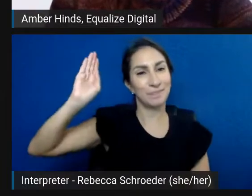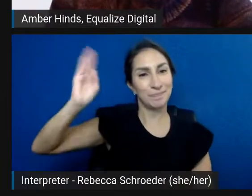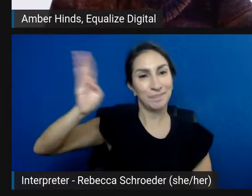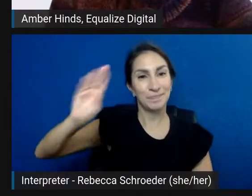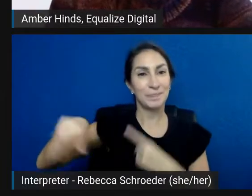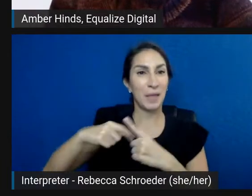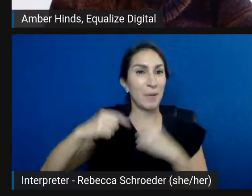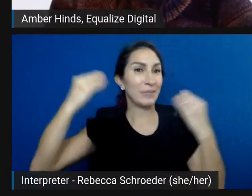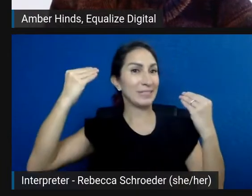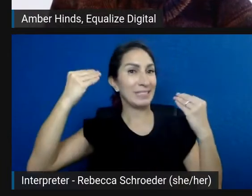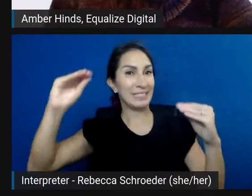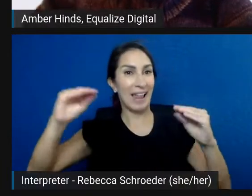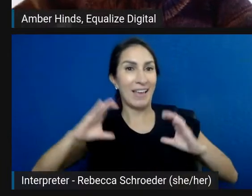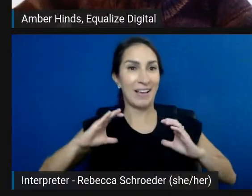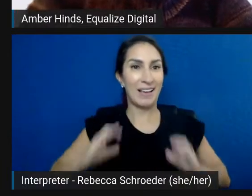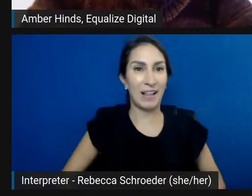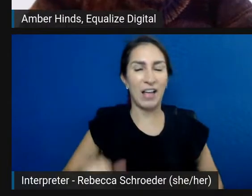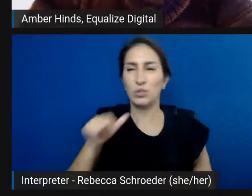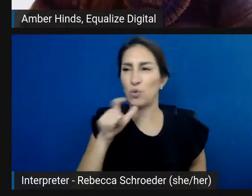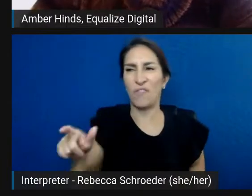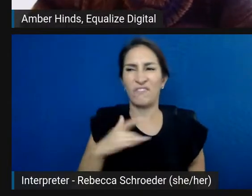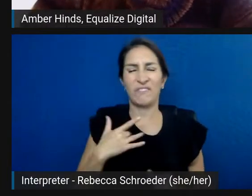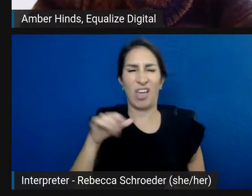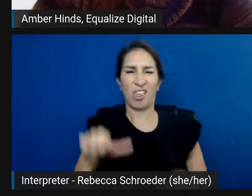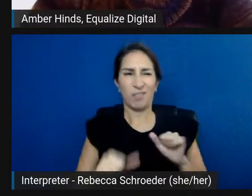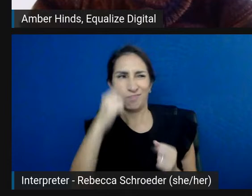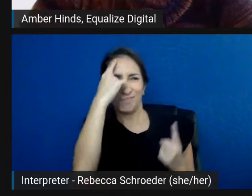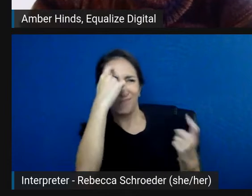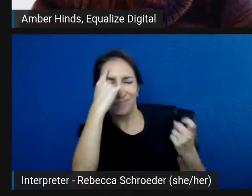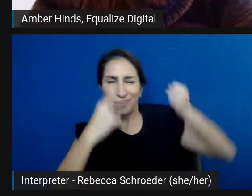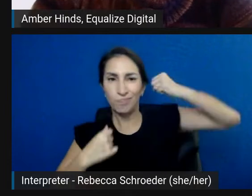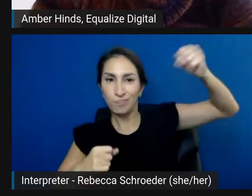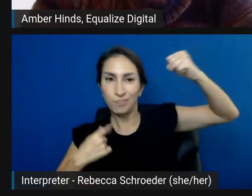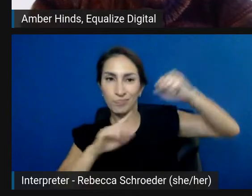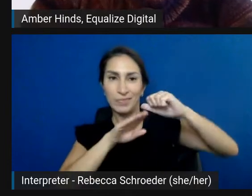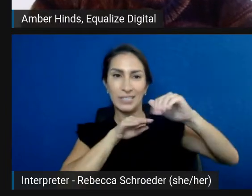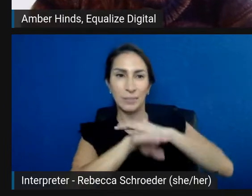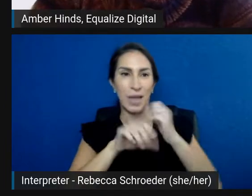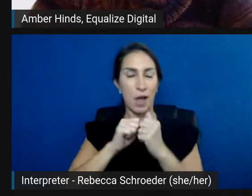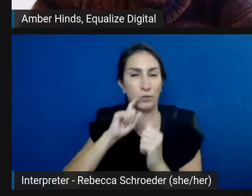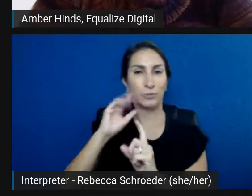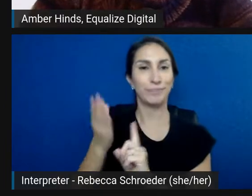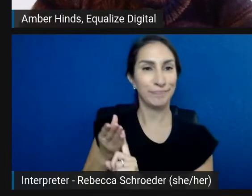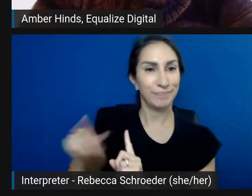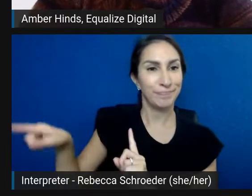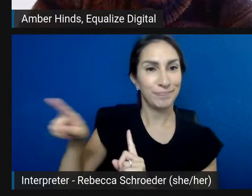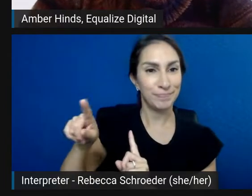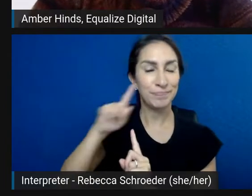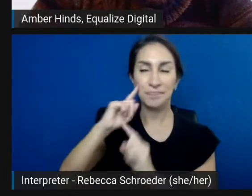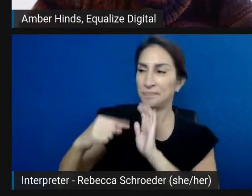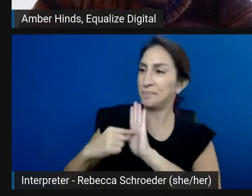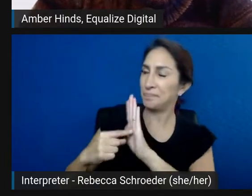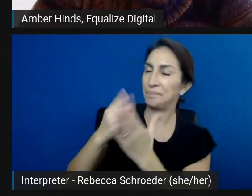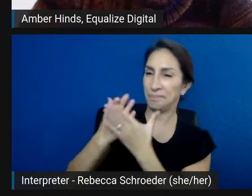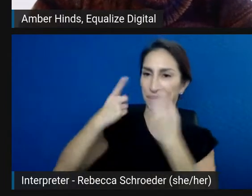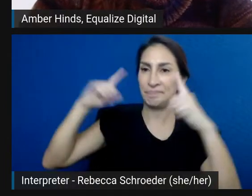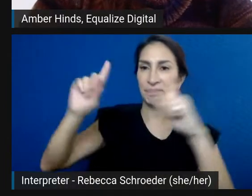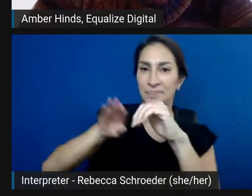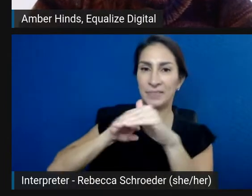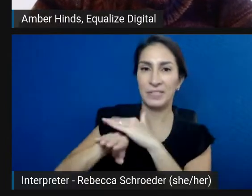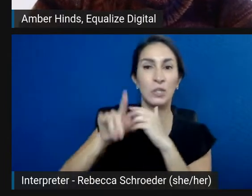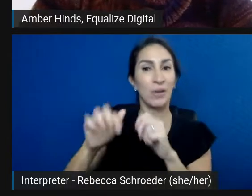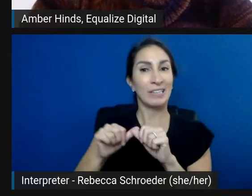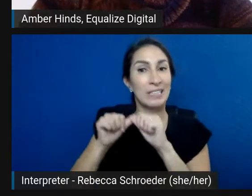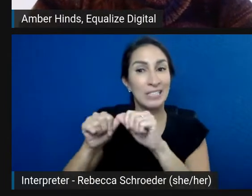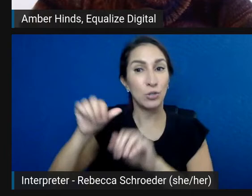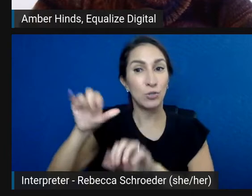selling skeptical clients on accessibility. You can continue the conversation in the chat for about the next 10 minutes, and then we